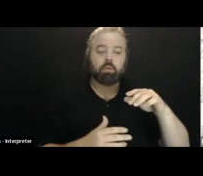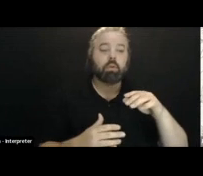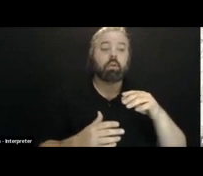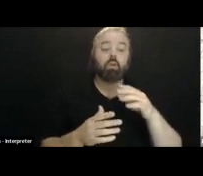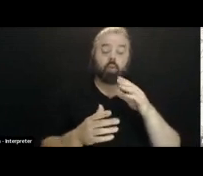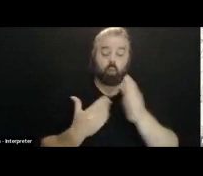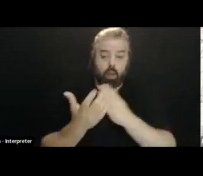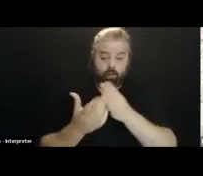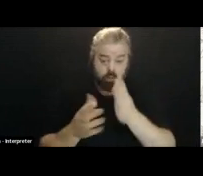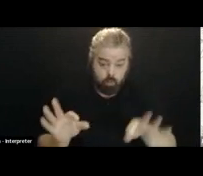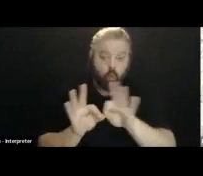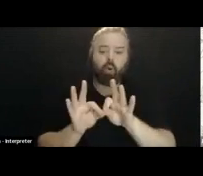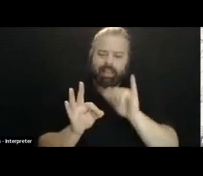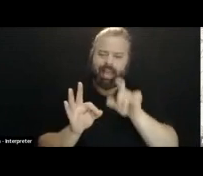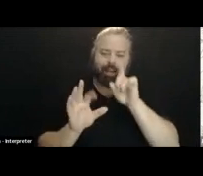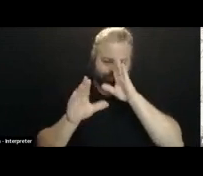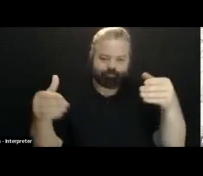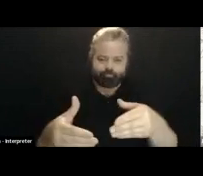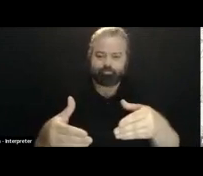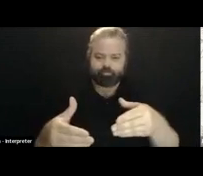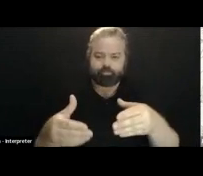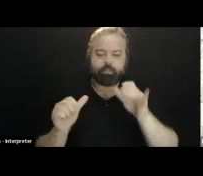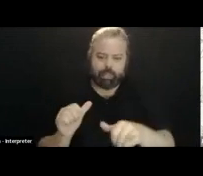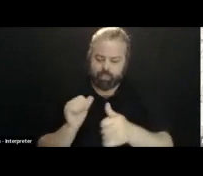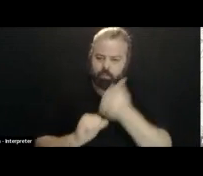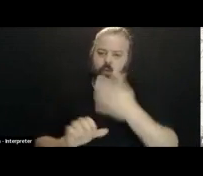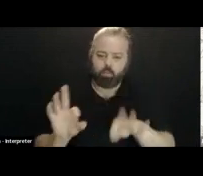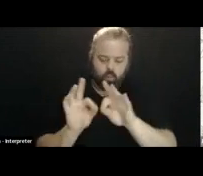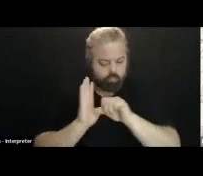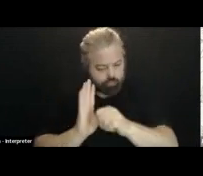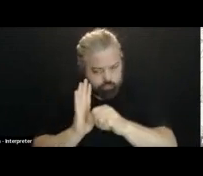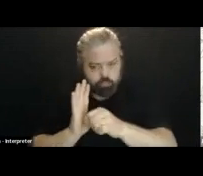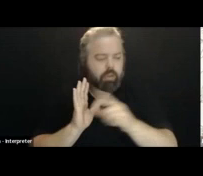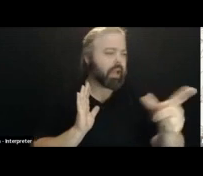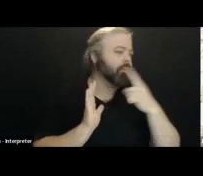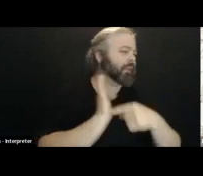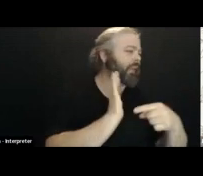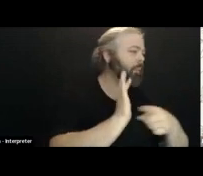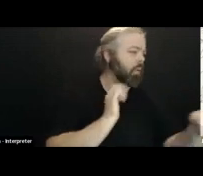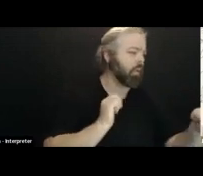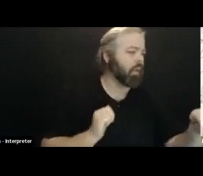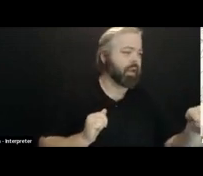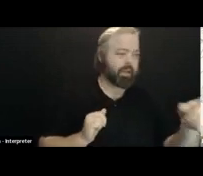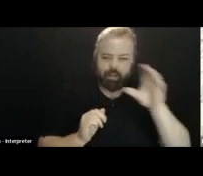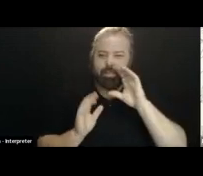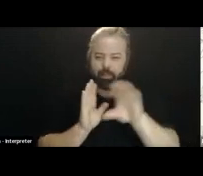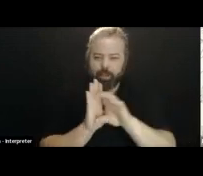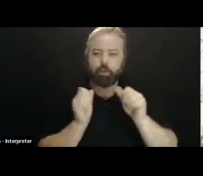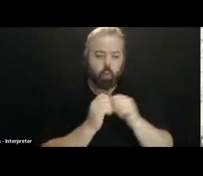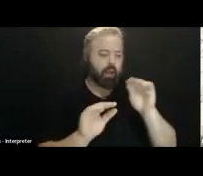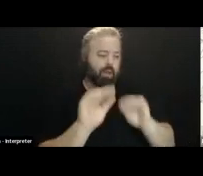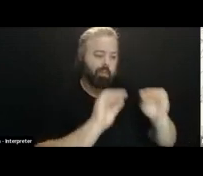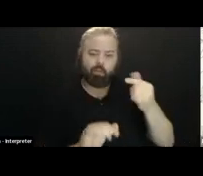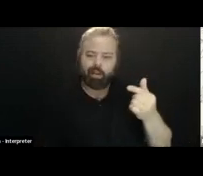important. I have an example here of sort of an image that has a moving GIF aspect to it